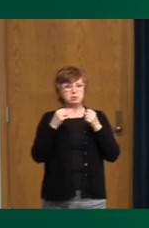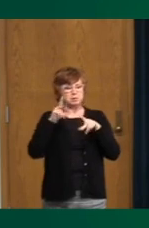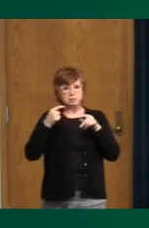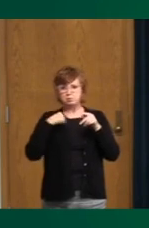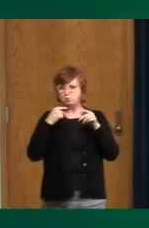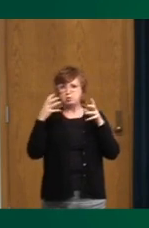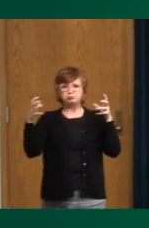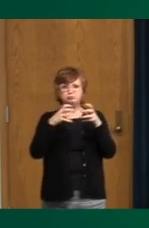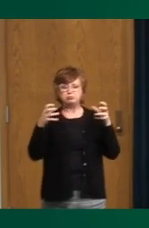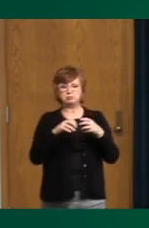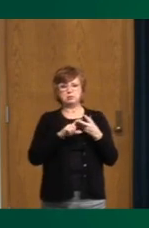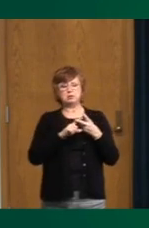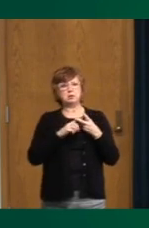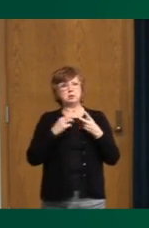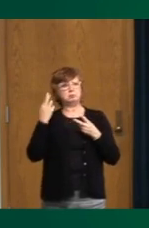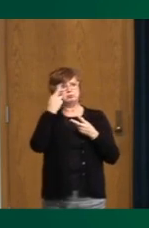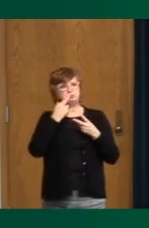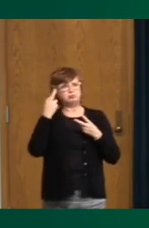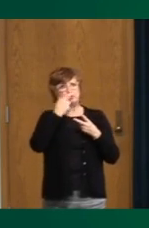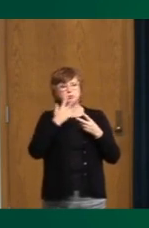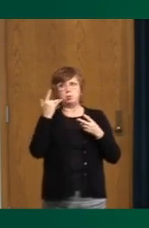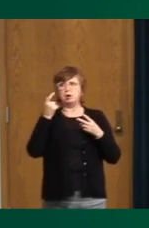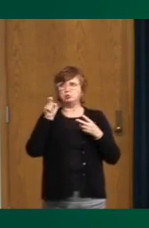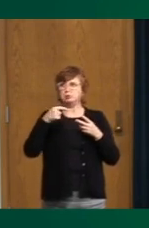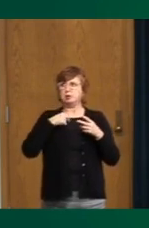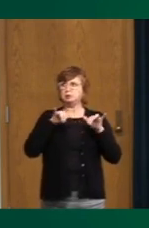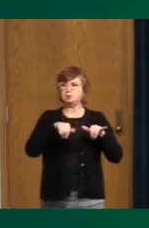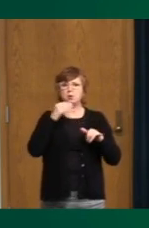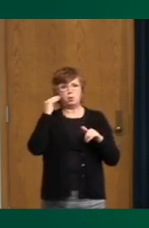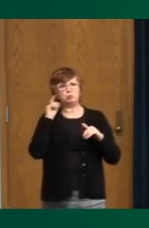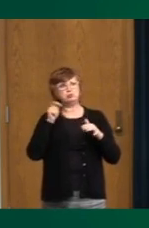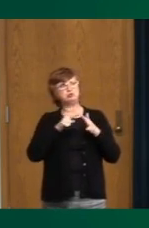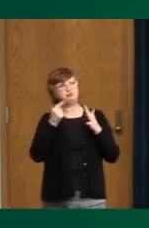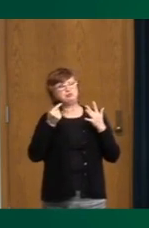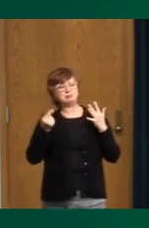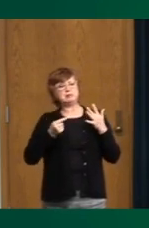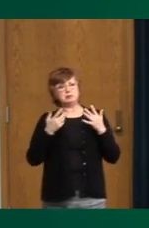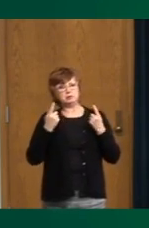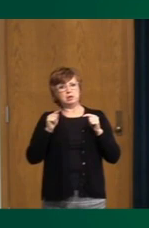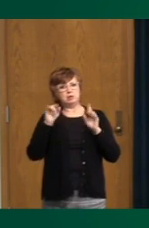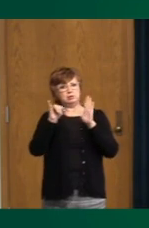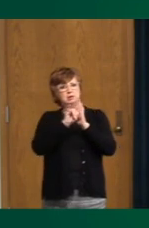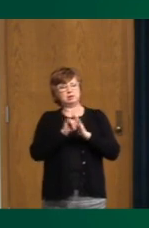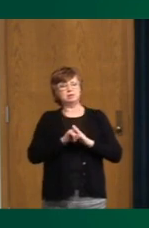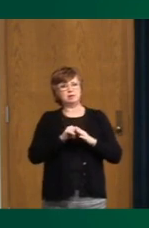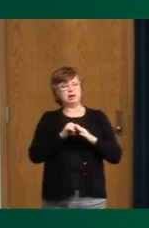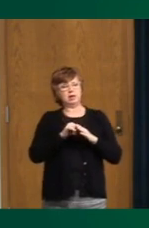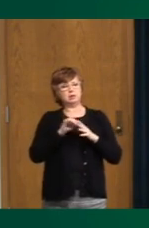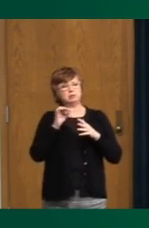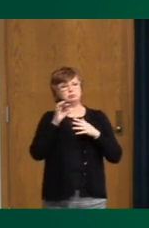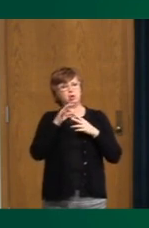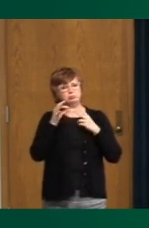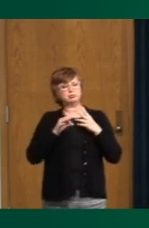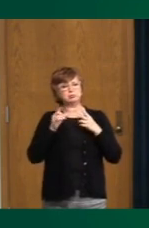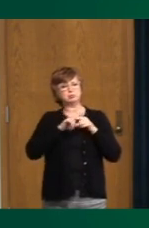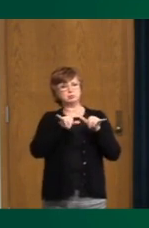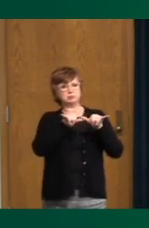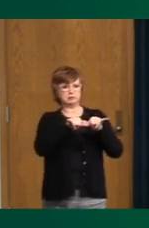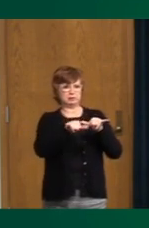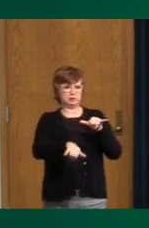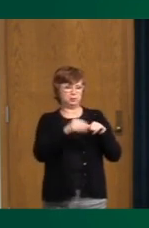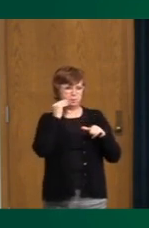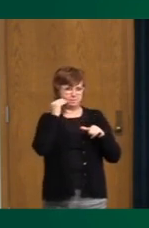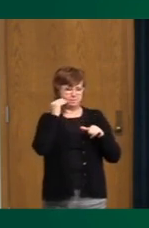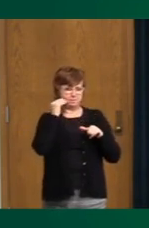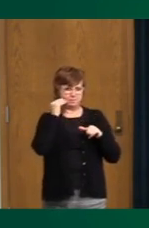home instead of reasons to go out. This 1-month slowdown is how we will slow the spread of this virus so that